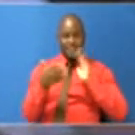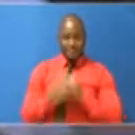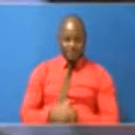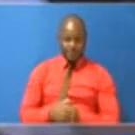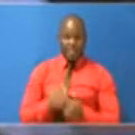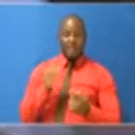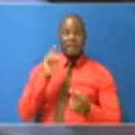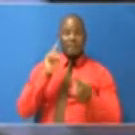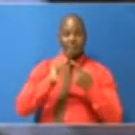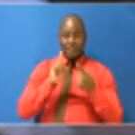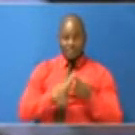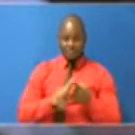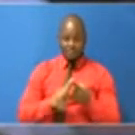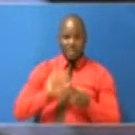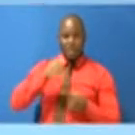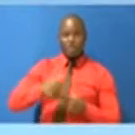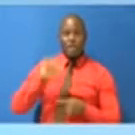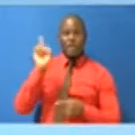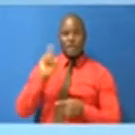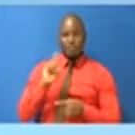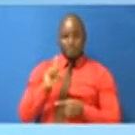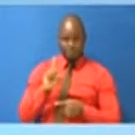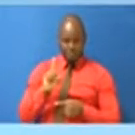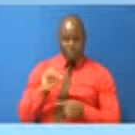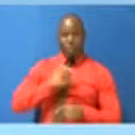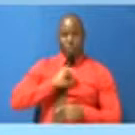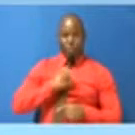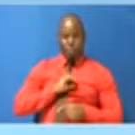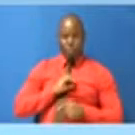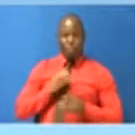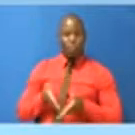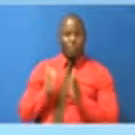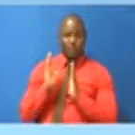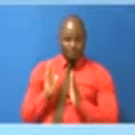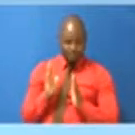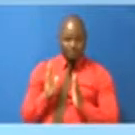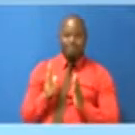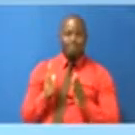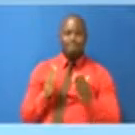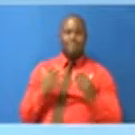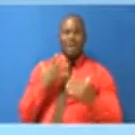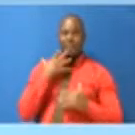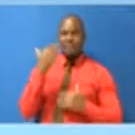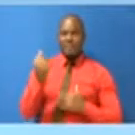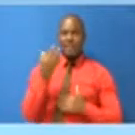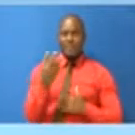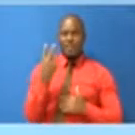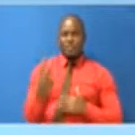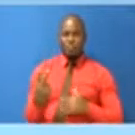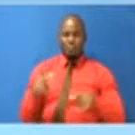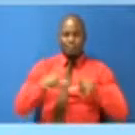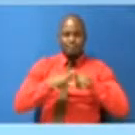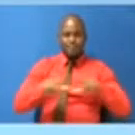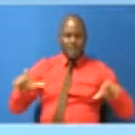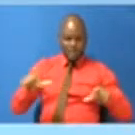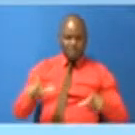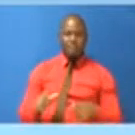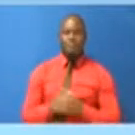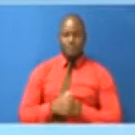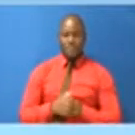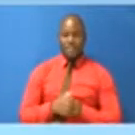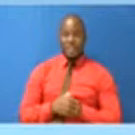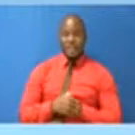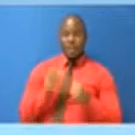so first of all the county of nairobi in its own books owns close to 532 hectares of land on it